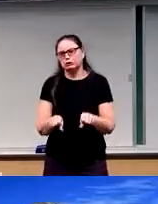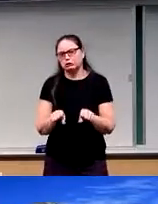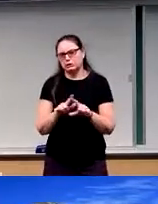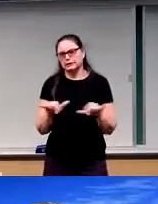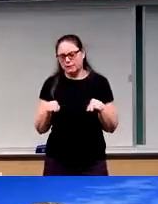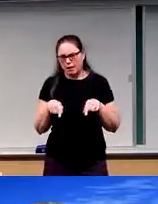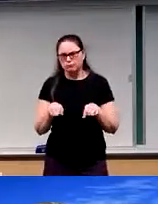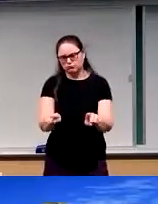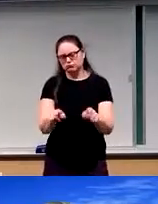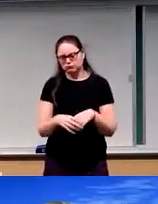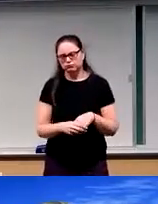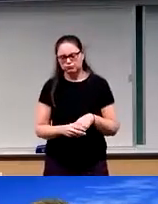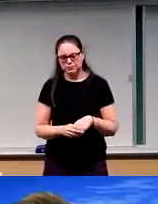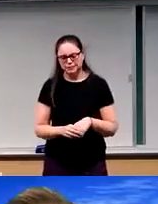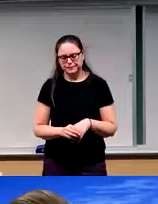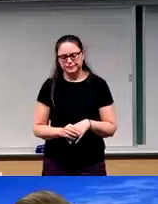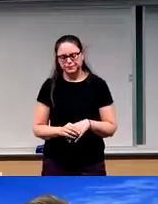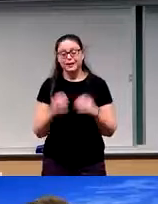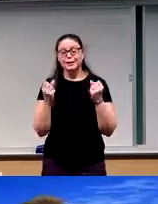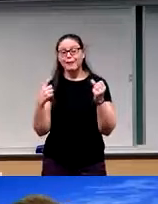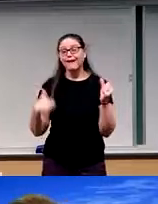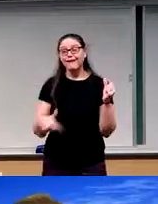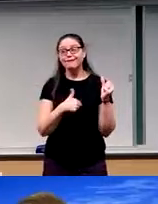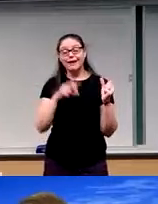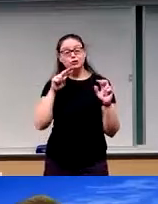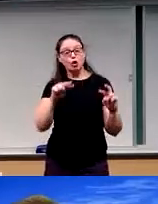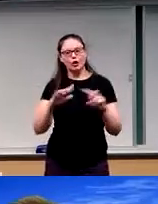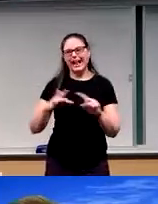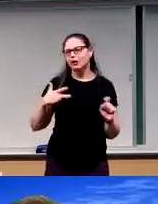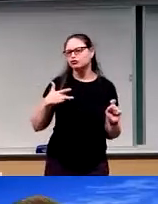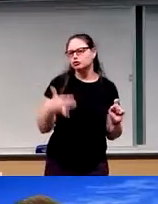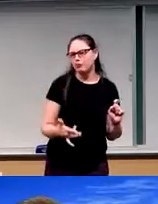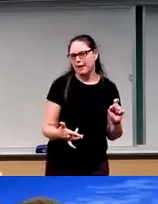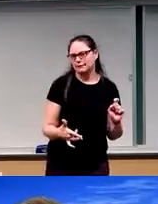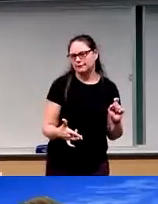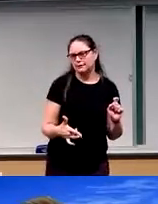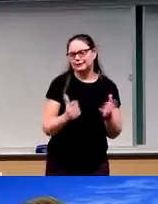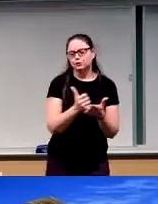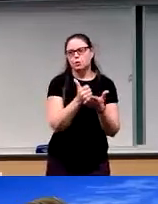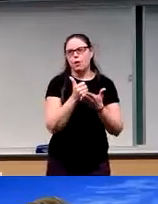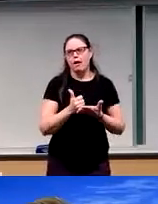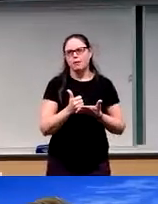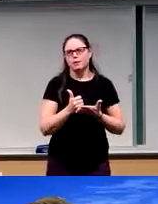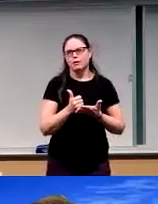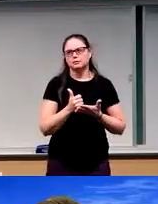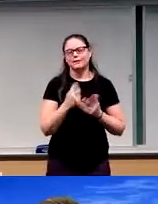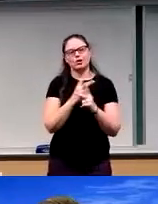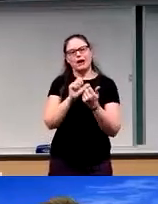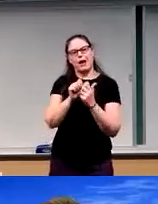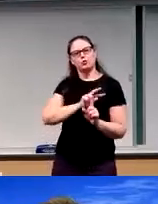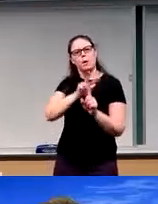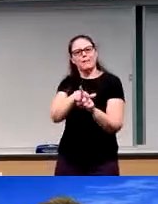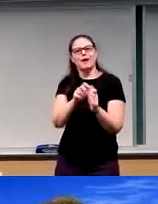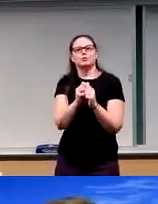a lot of the sort of looking at trends really helps you look at how you can apply both